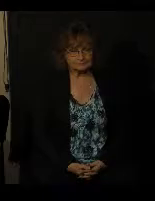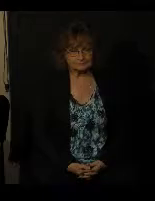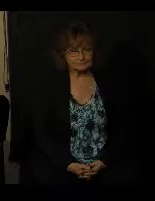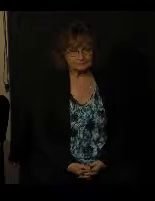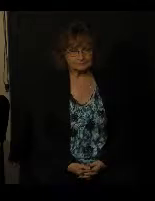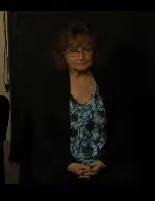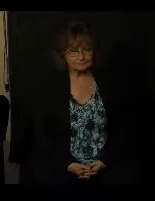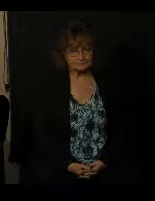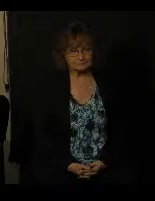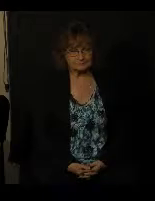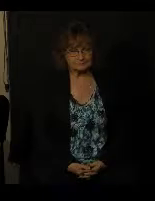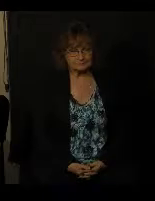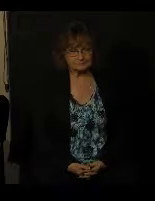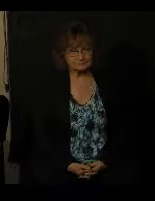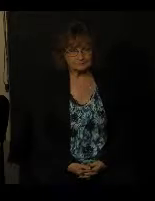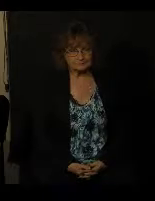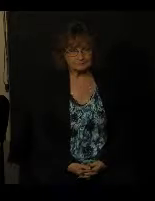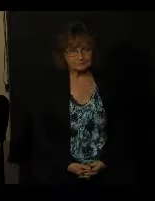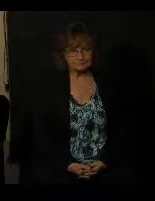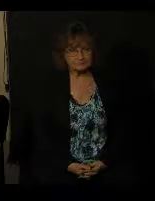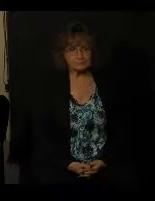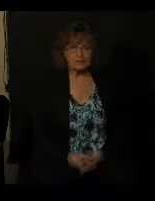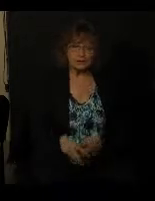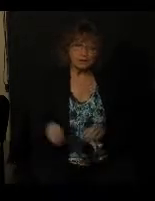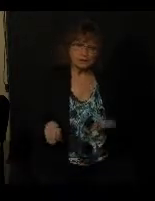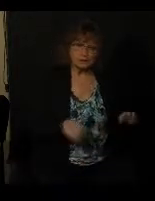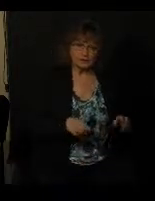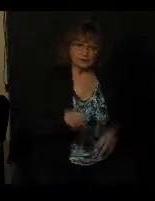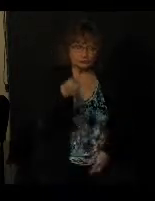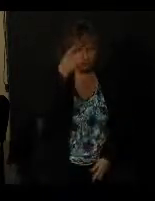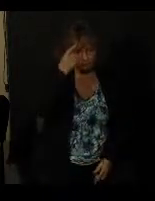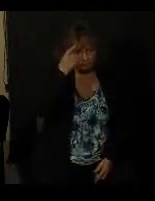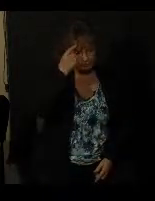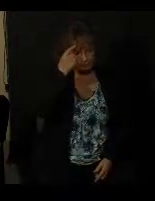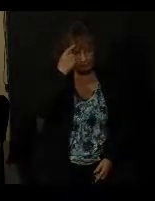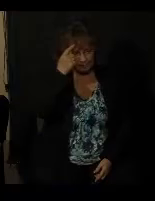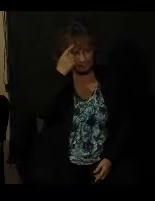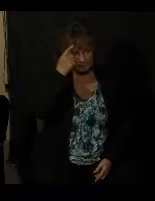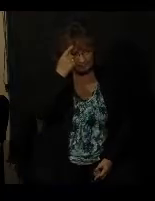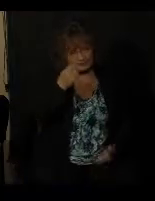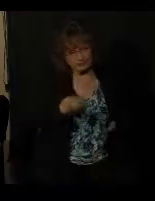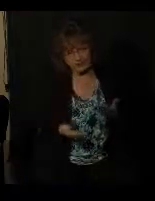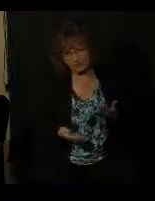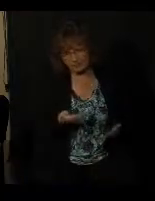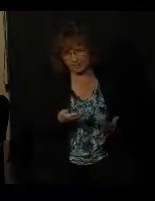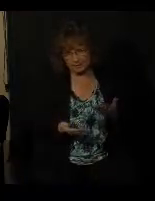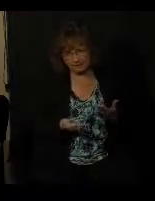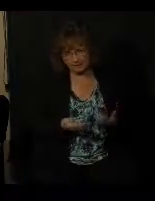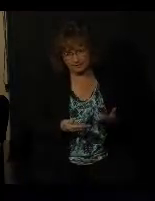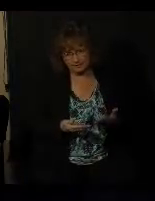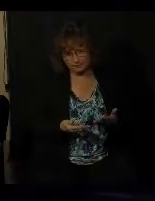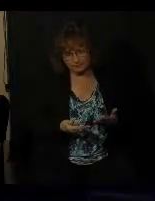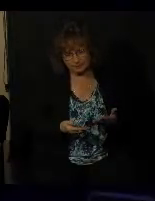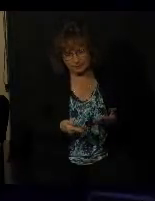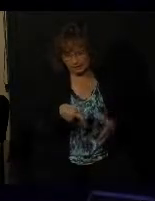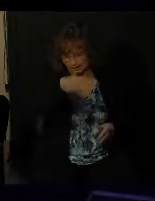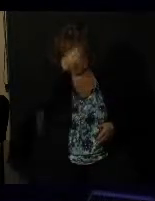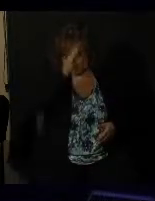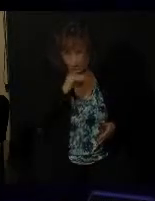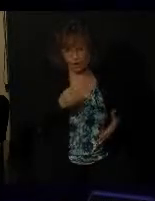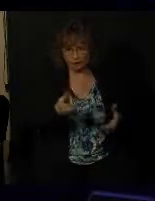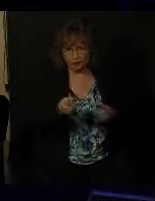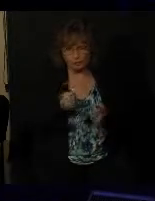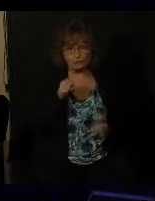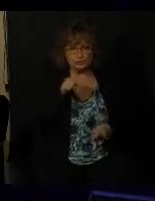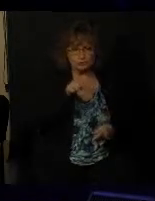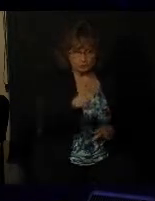Do you think just maybe God is wanting Israel? He's wanting you and I today? You know, I don't want to